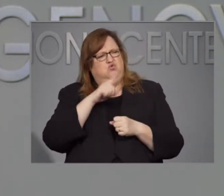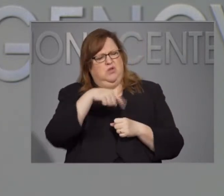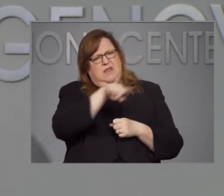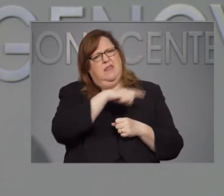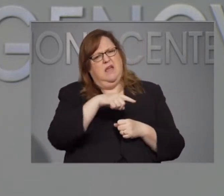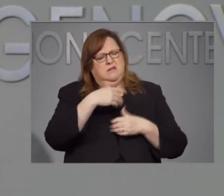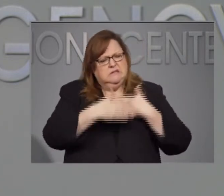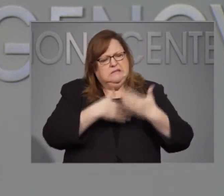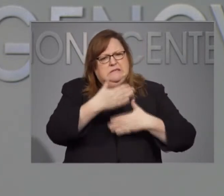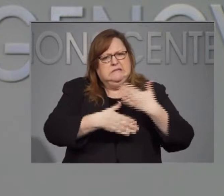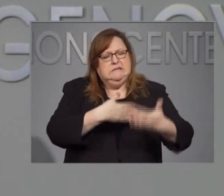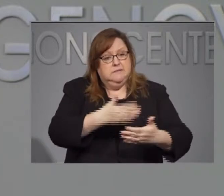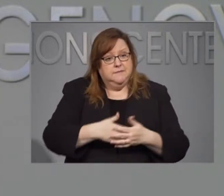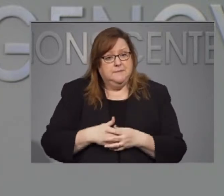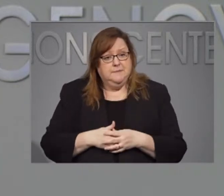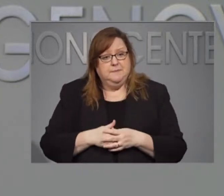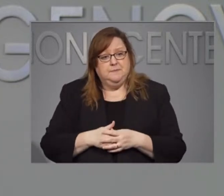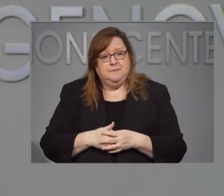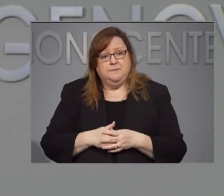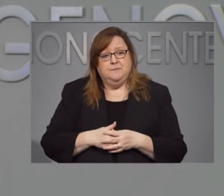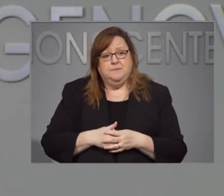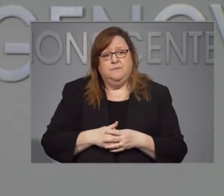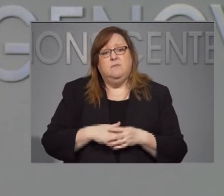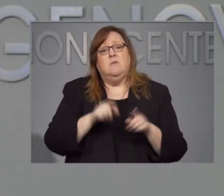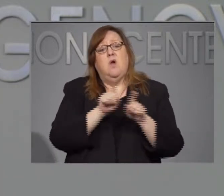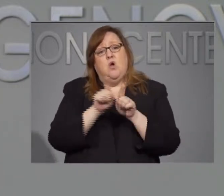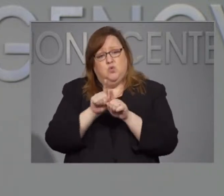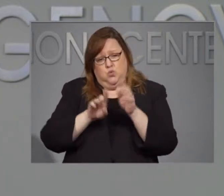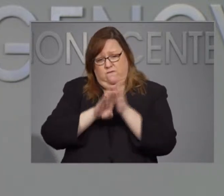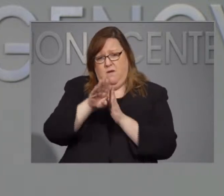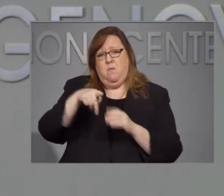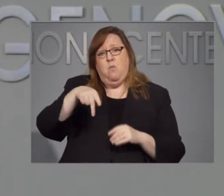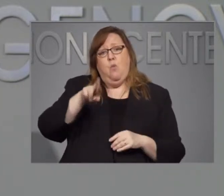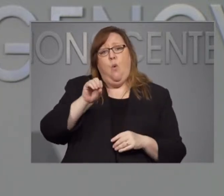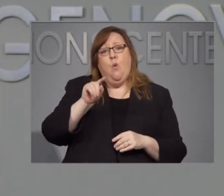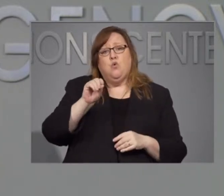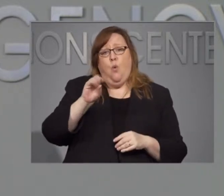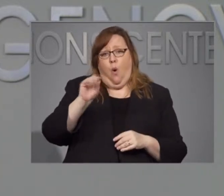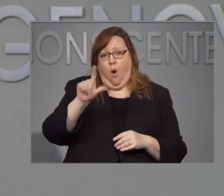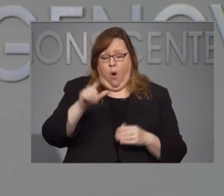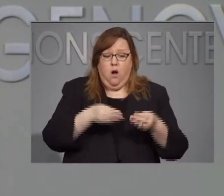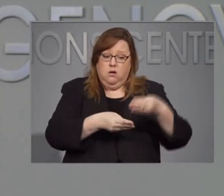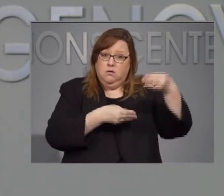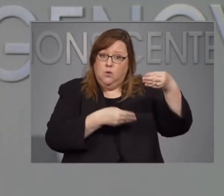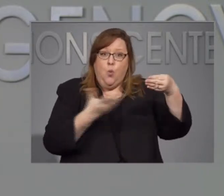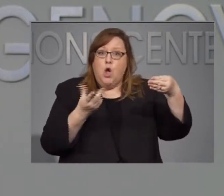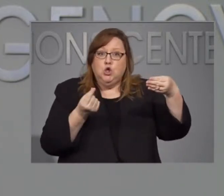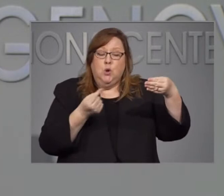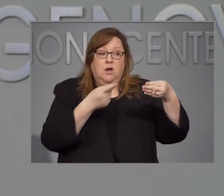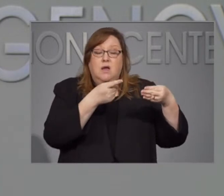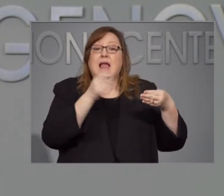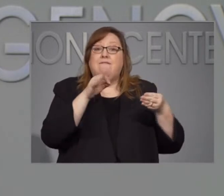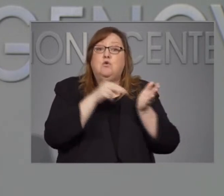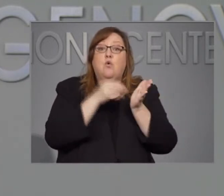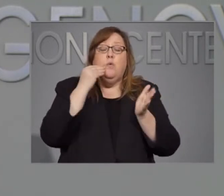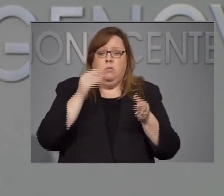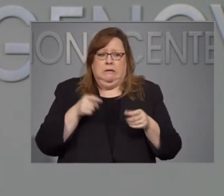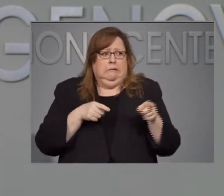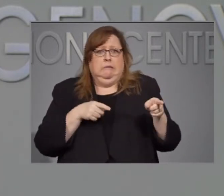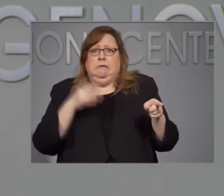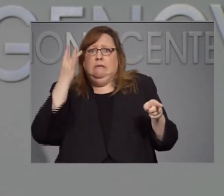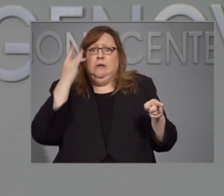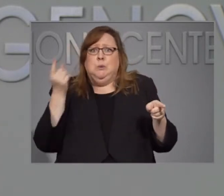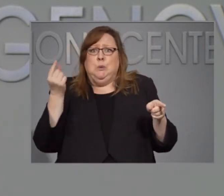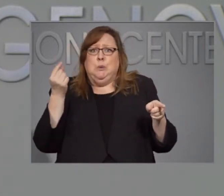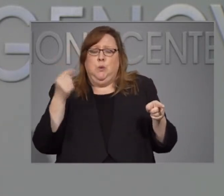working through this. So if someone does test positive for COVID-19 and they have no symptoms, they should stay in the nursing home. Again, in a nursing